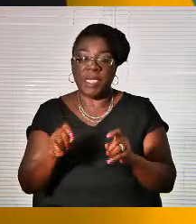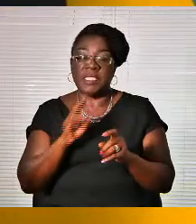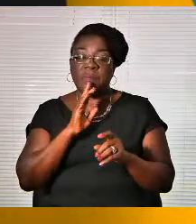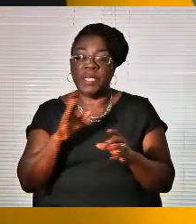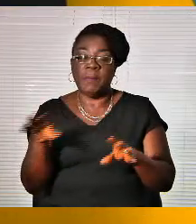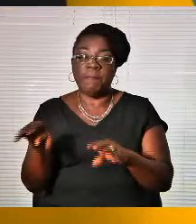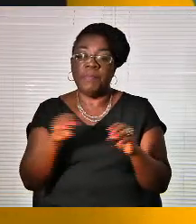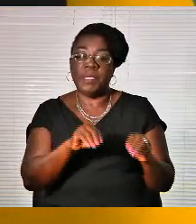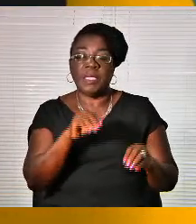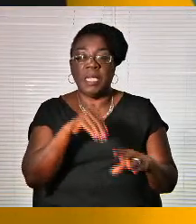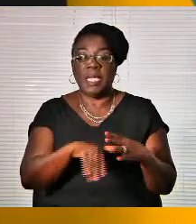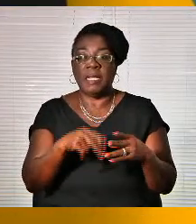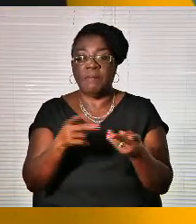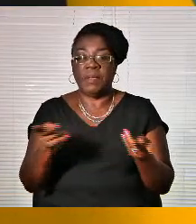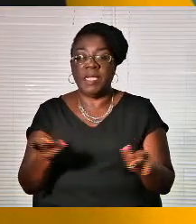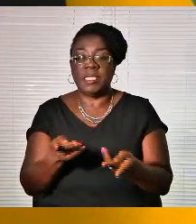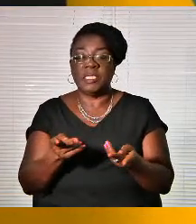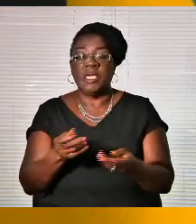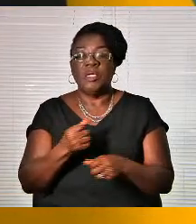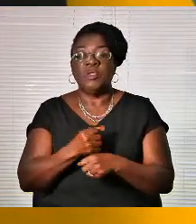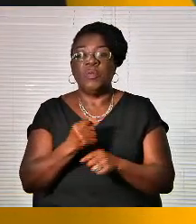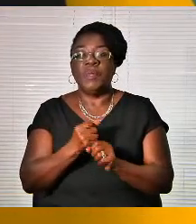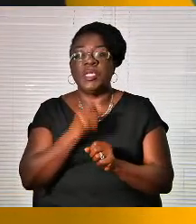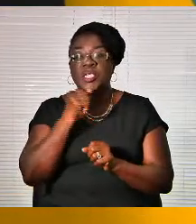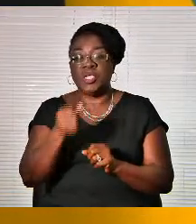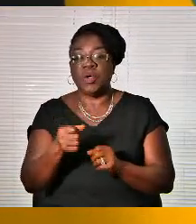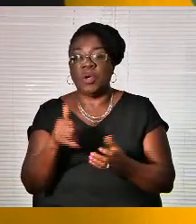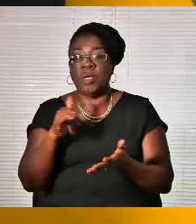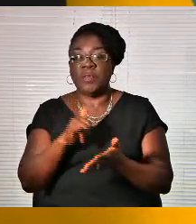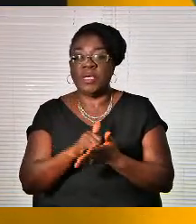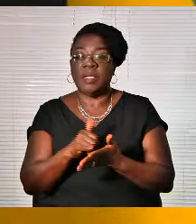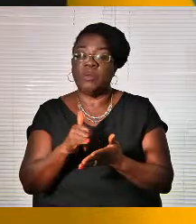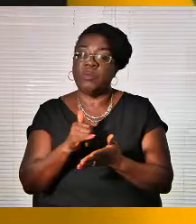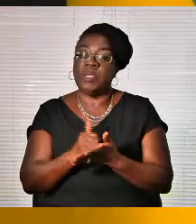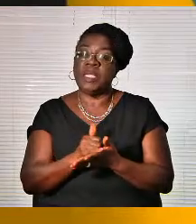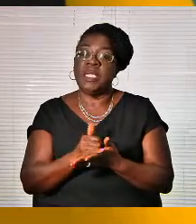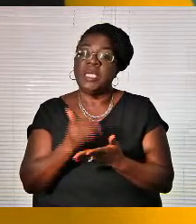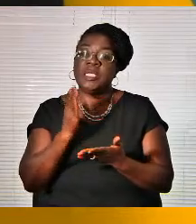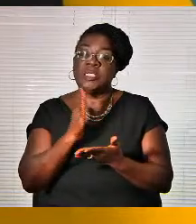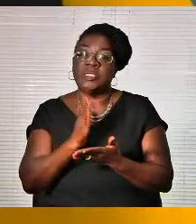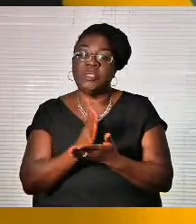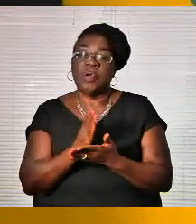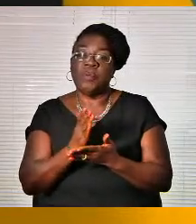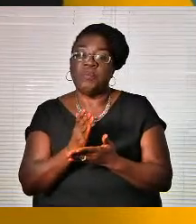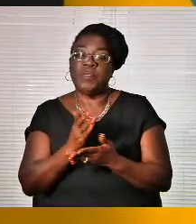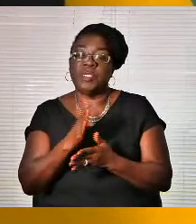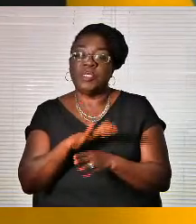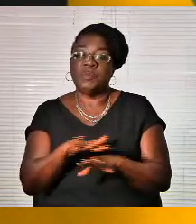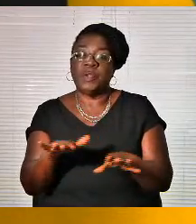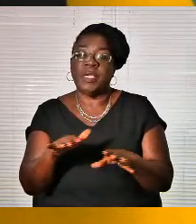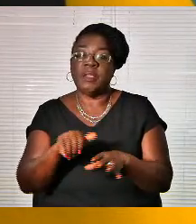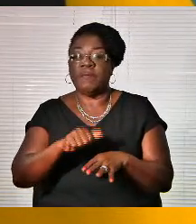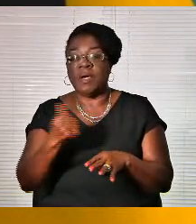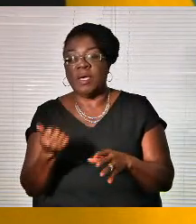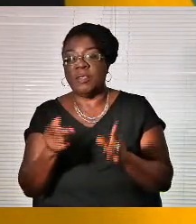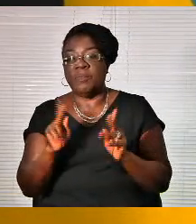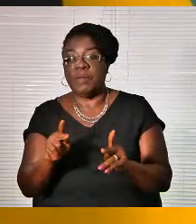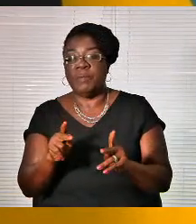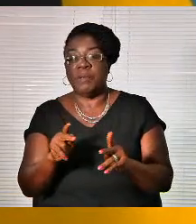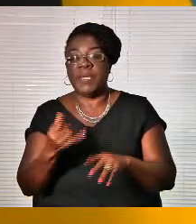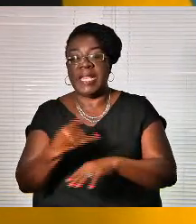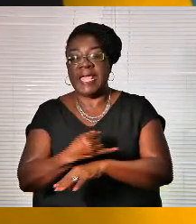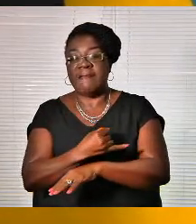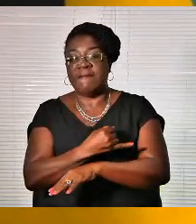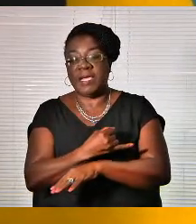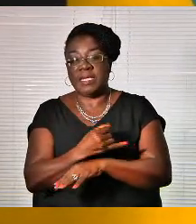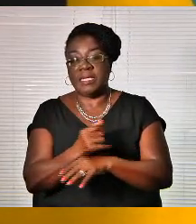quarantine, to ensure that we, you know, decrease the likelihood of others becoming infected. I do not recall the other